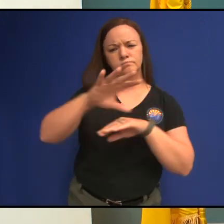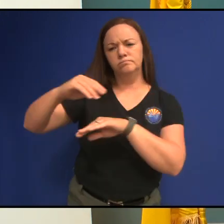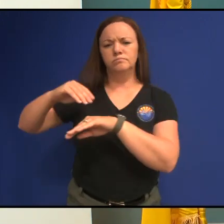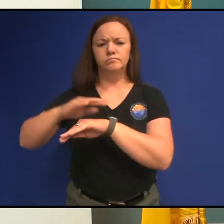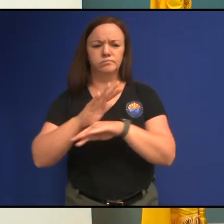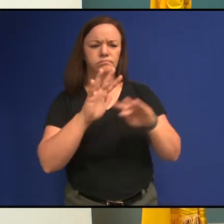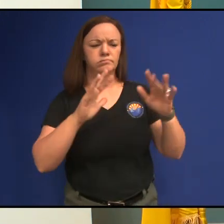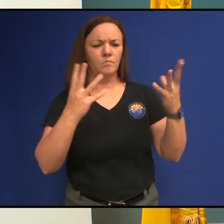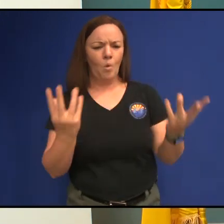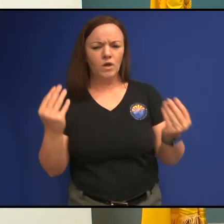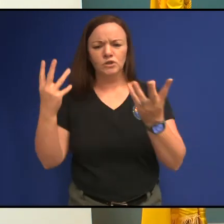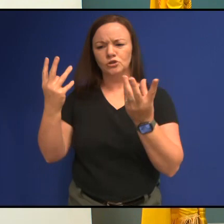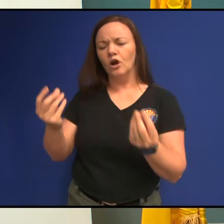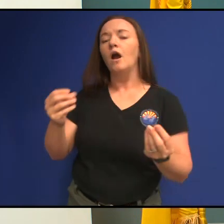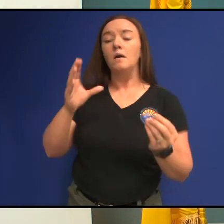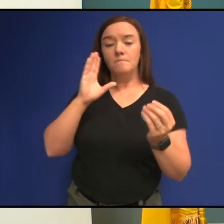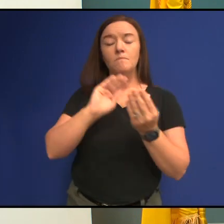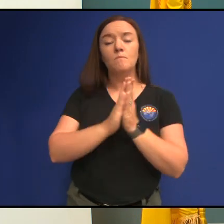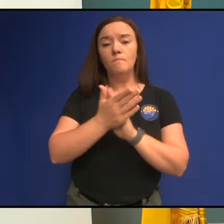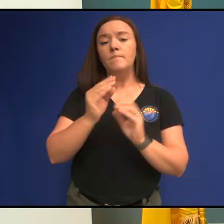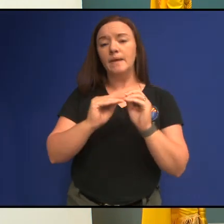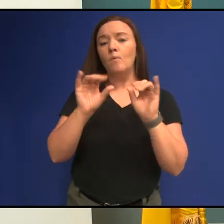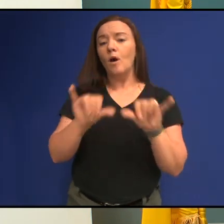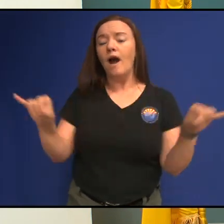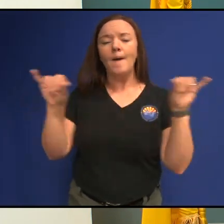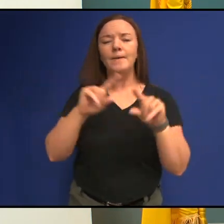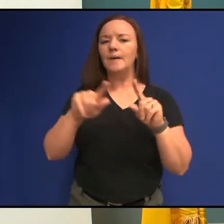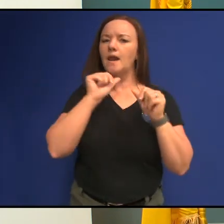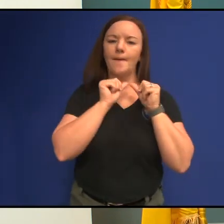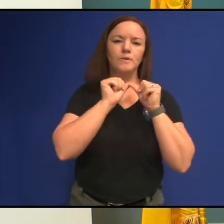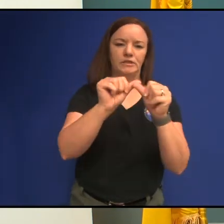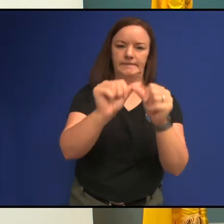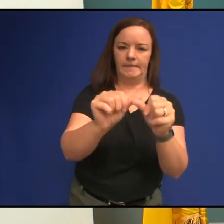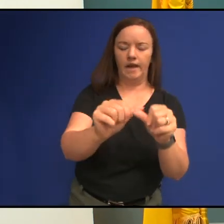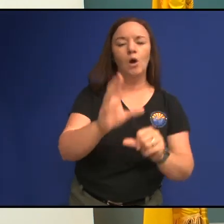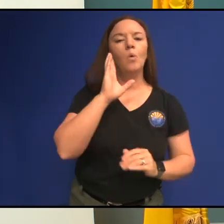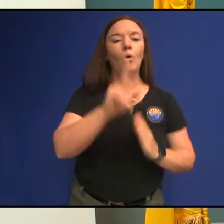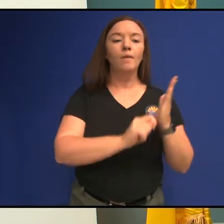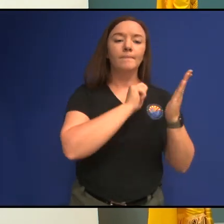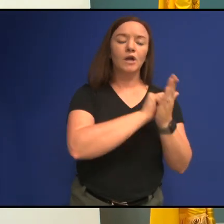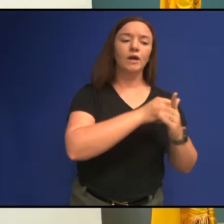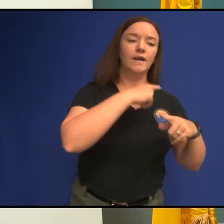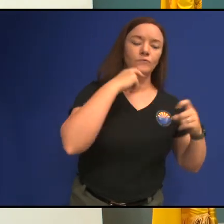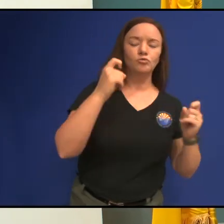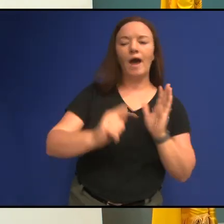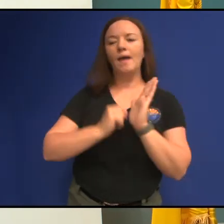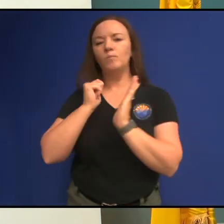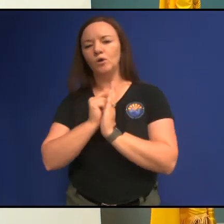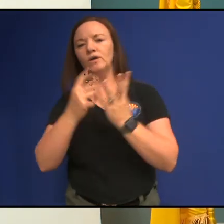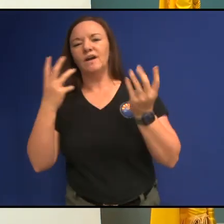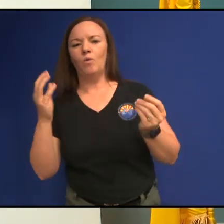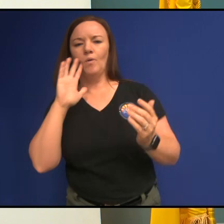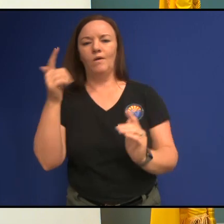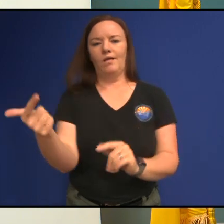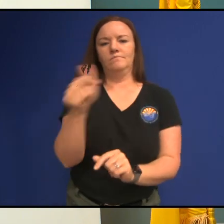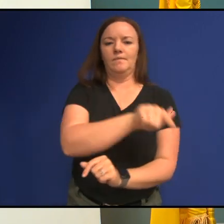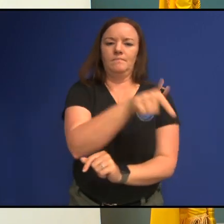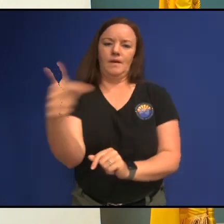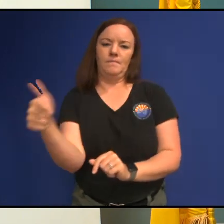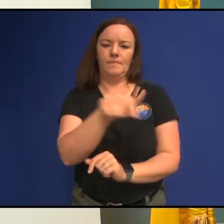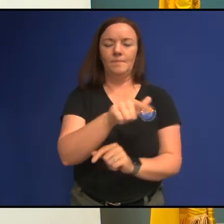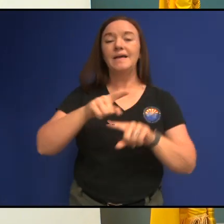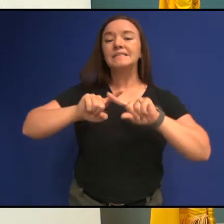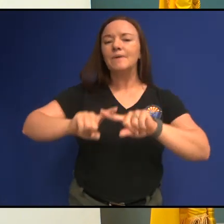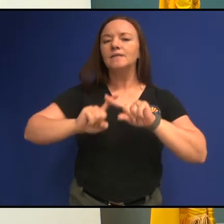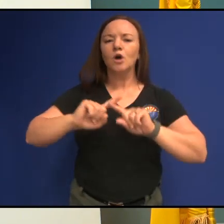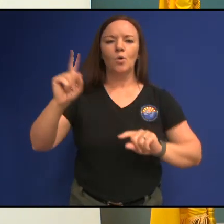say that. We'll see periods of dry, periods of wet. It all depends on where this area of high pressure sets up. If we get it setting